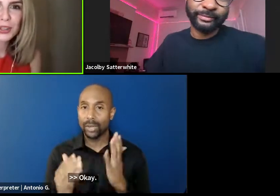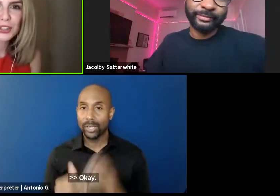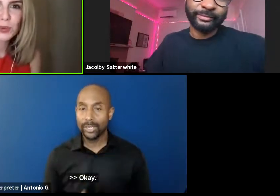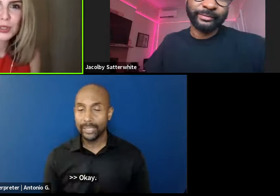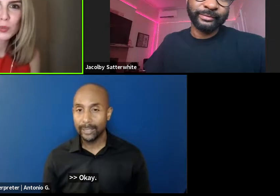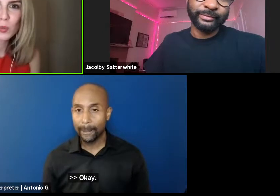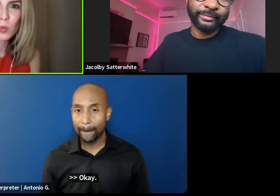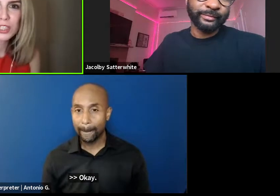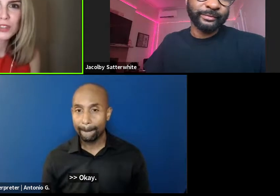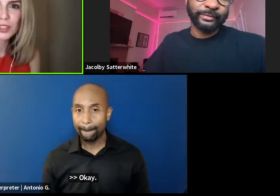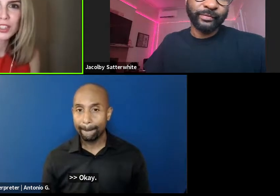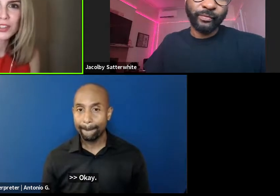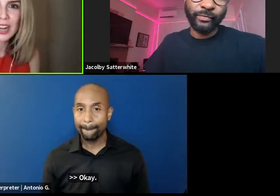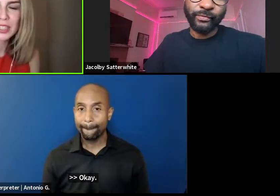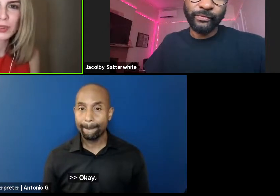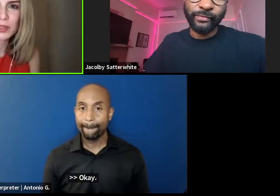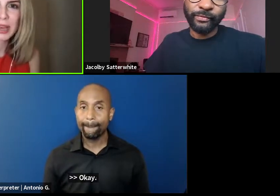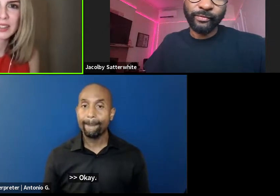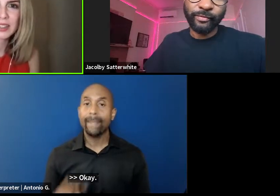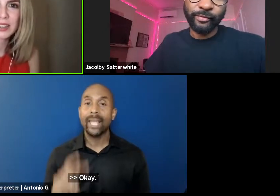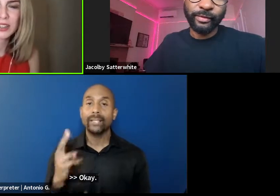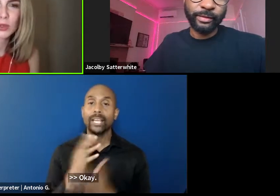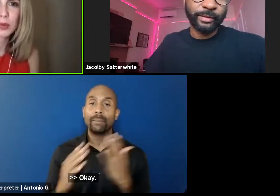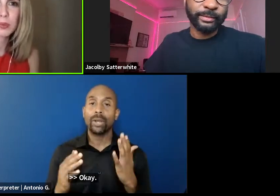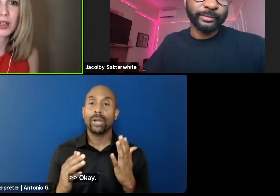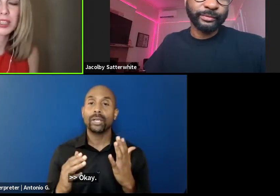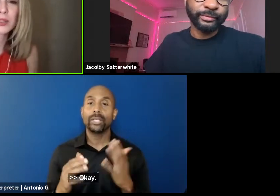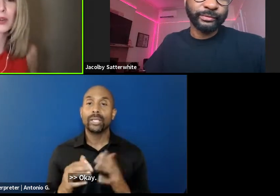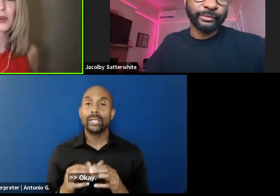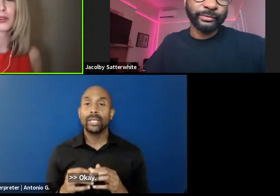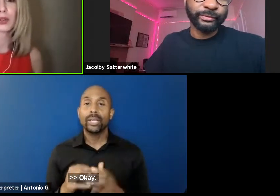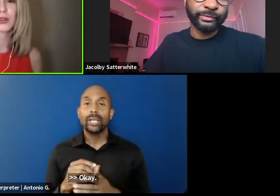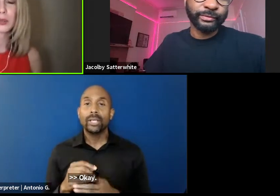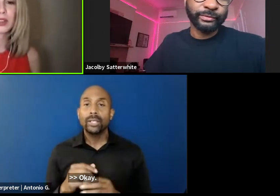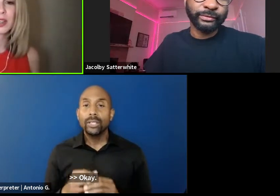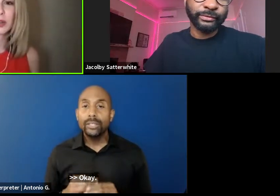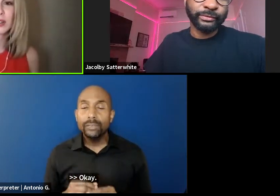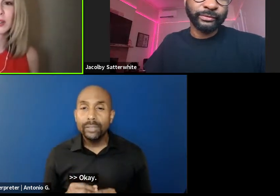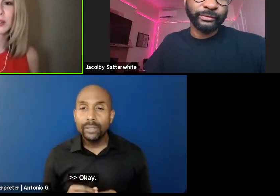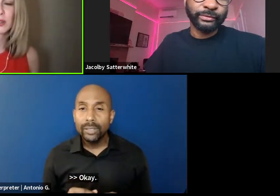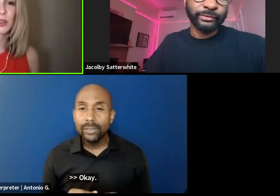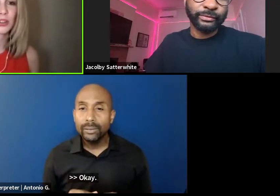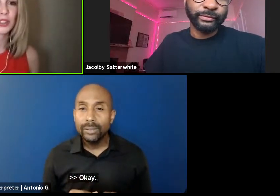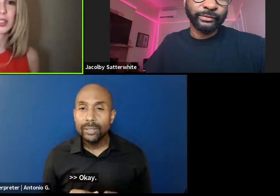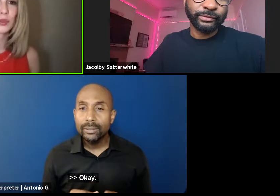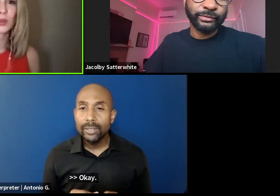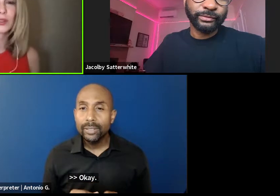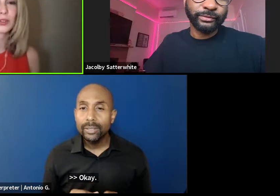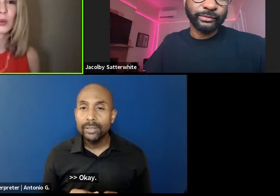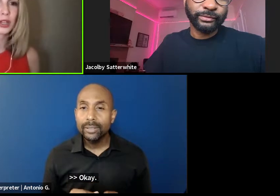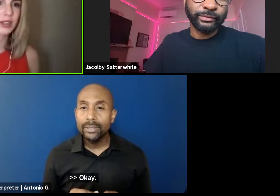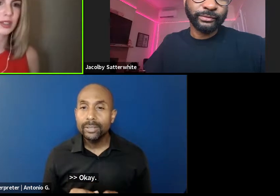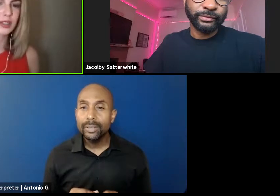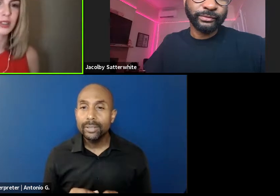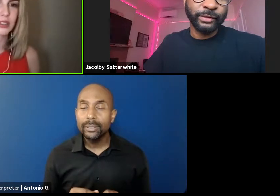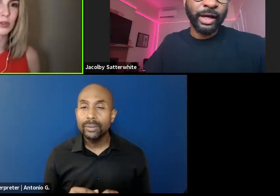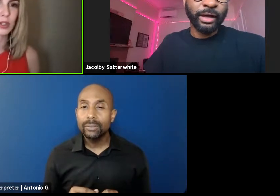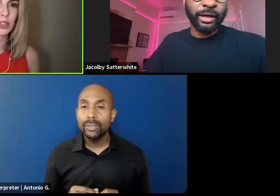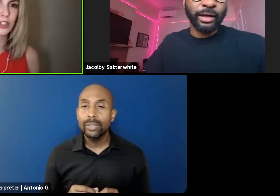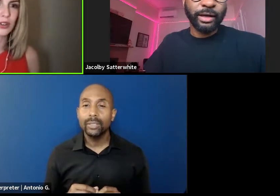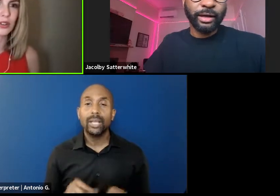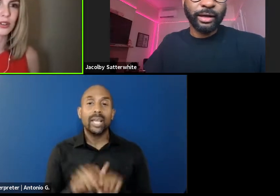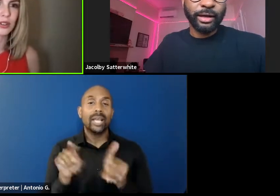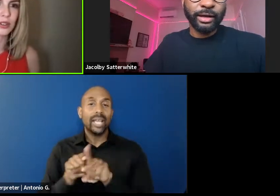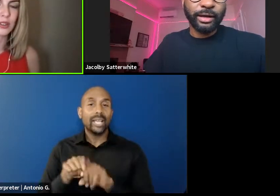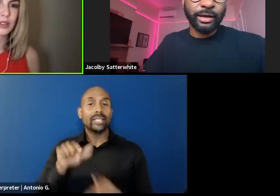part of that question was, what do you feel interacting with this past does as a queer body? So I don't know if you want to respond to that part too, or just like the role of queerness in your